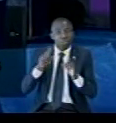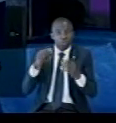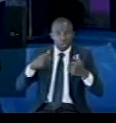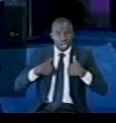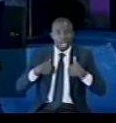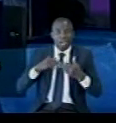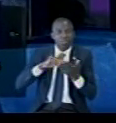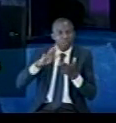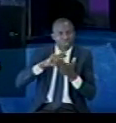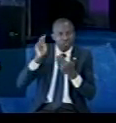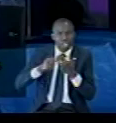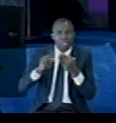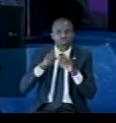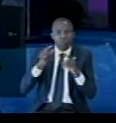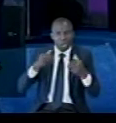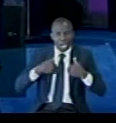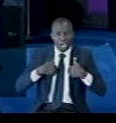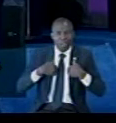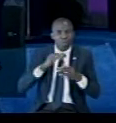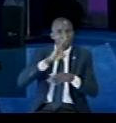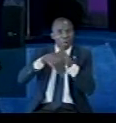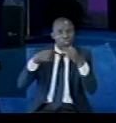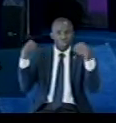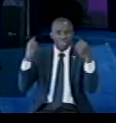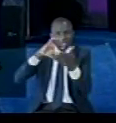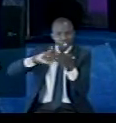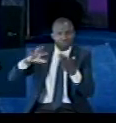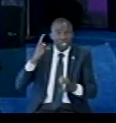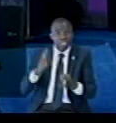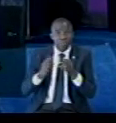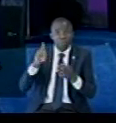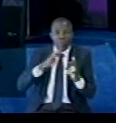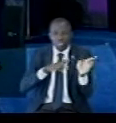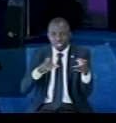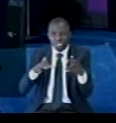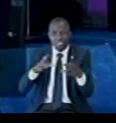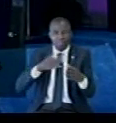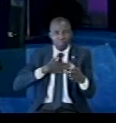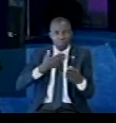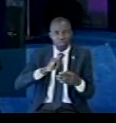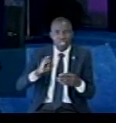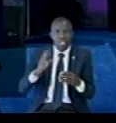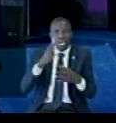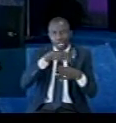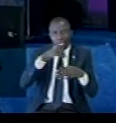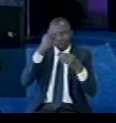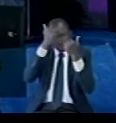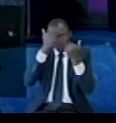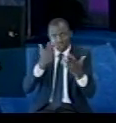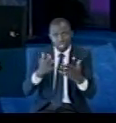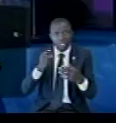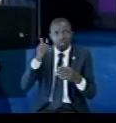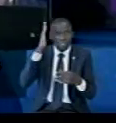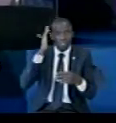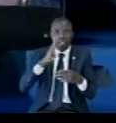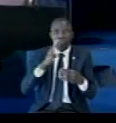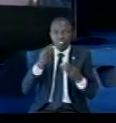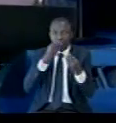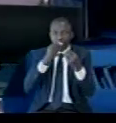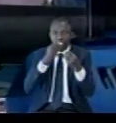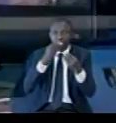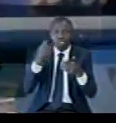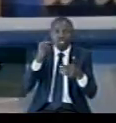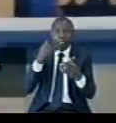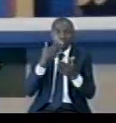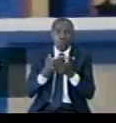your sins blotted out? If ye be willing and obedient, ye shall eat the good of the